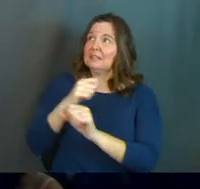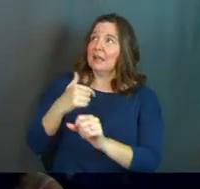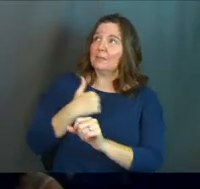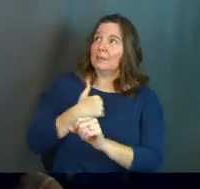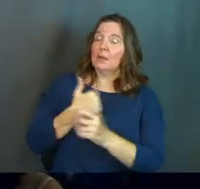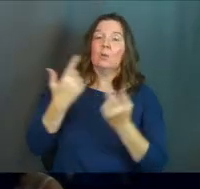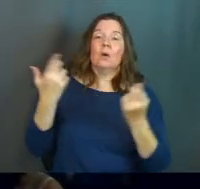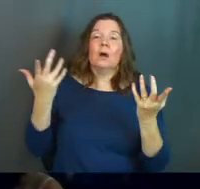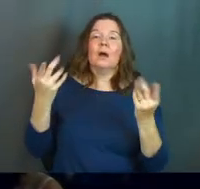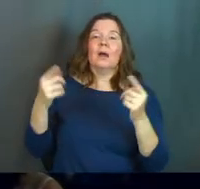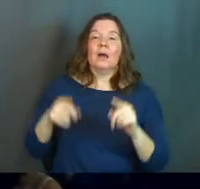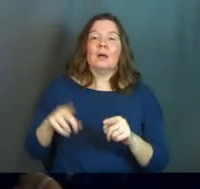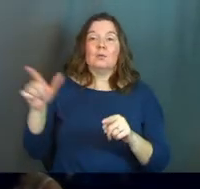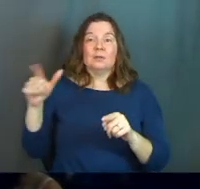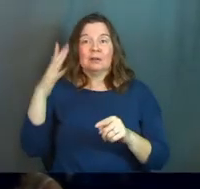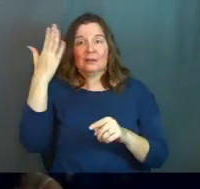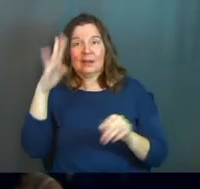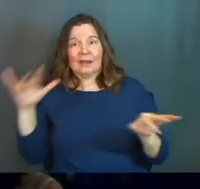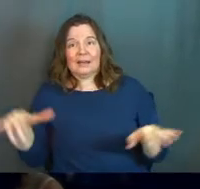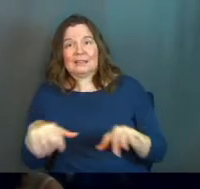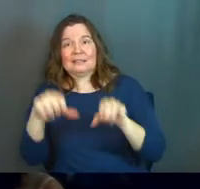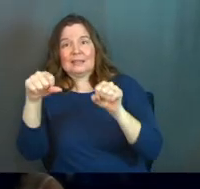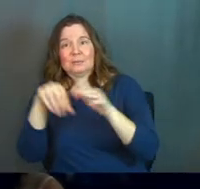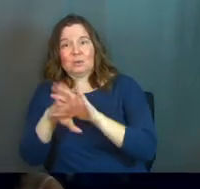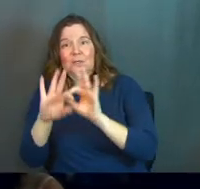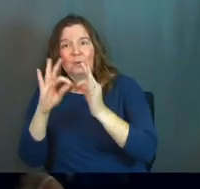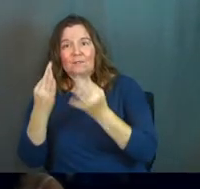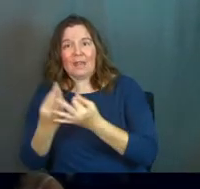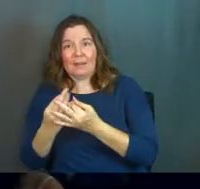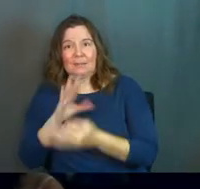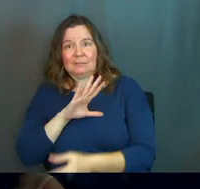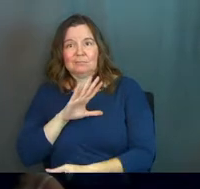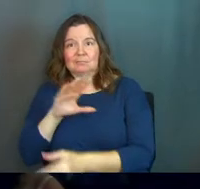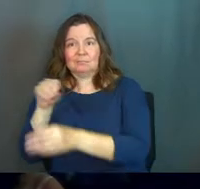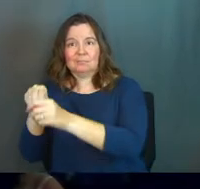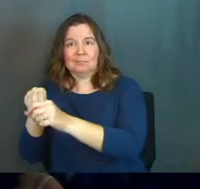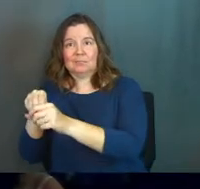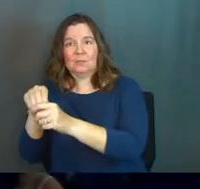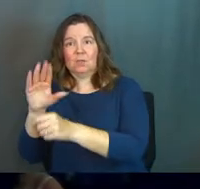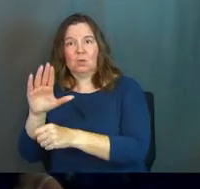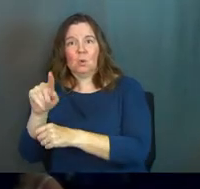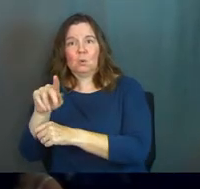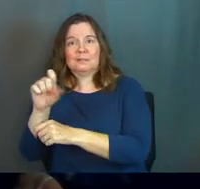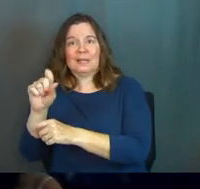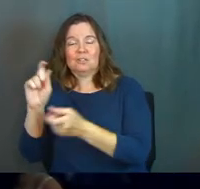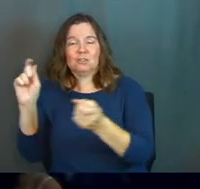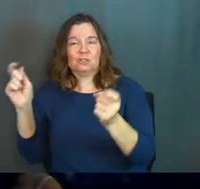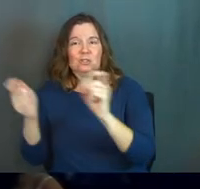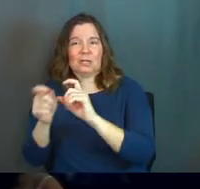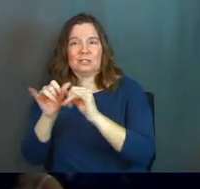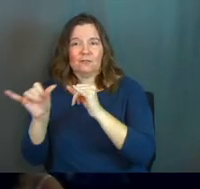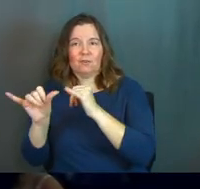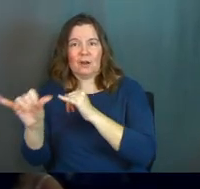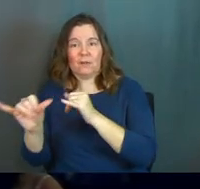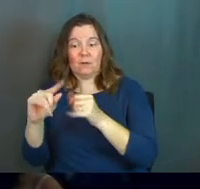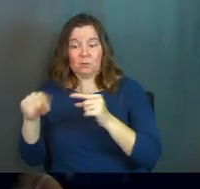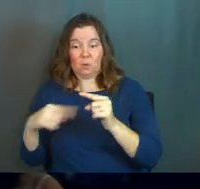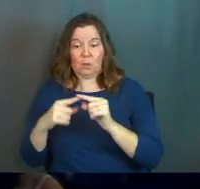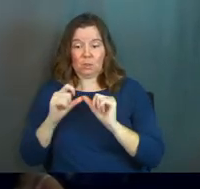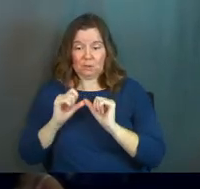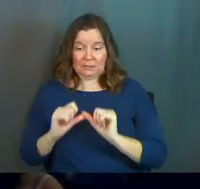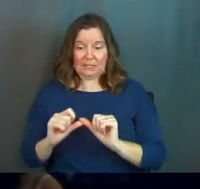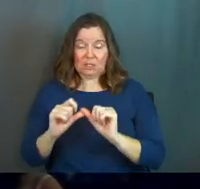me, what happens is you get adopted into the family of God. Your status changes forever. That's why when